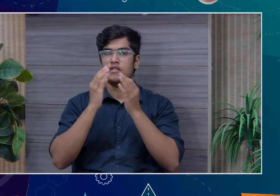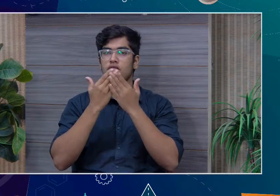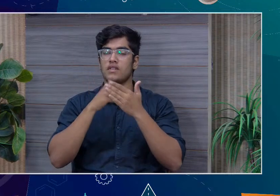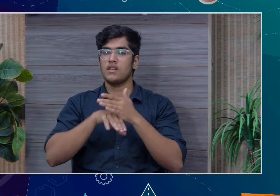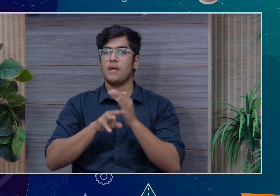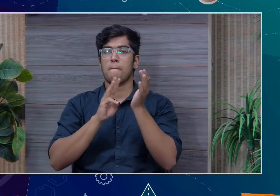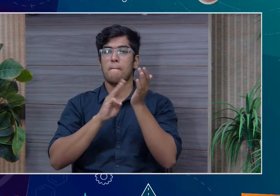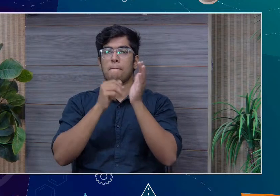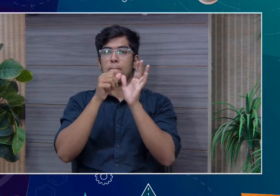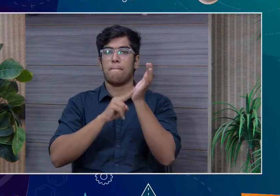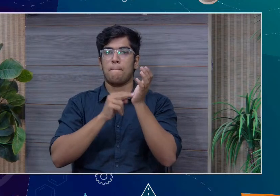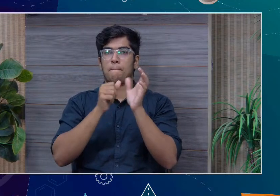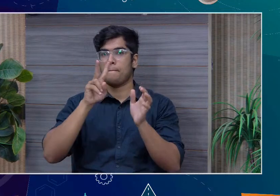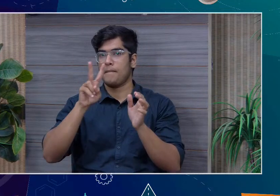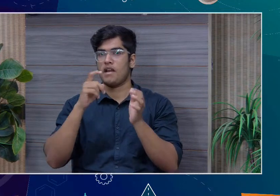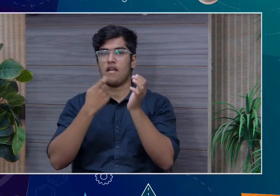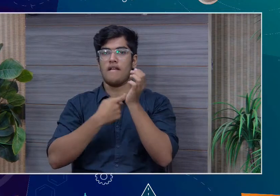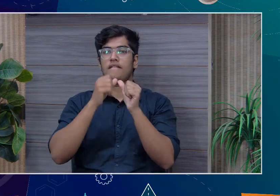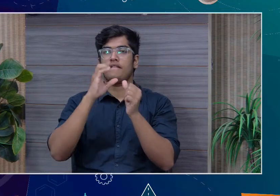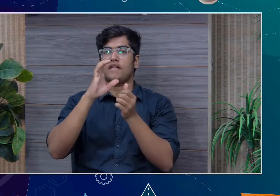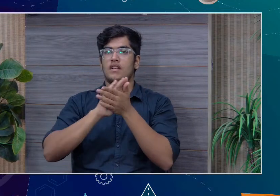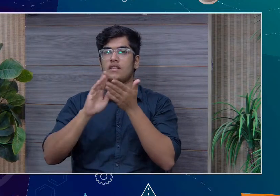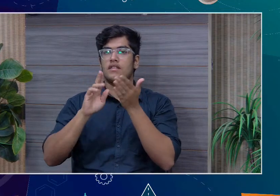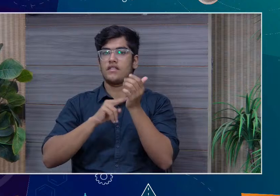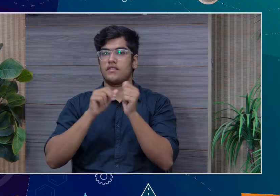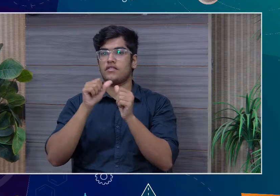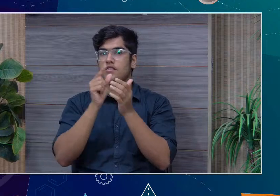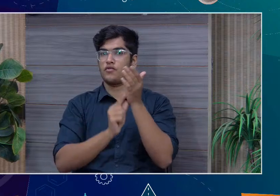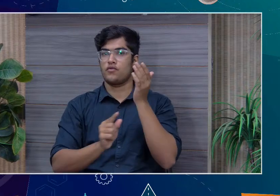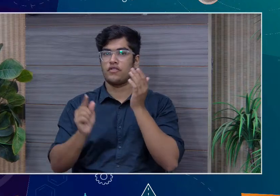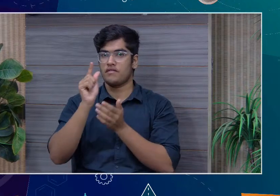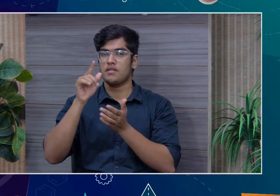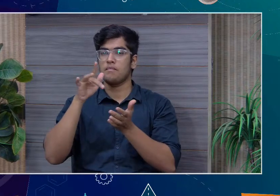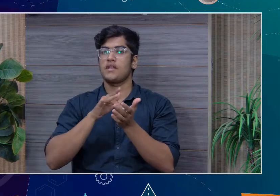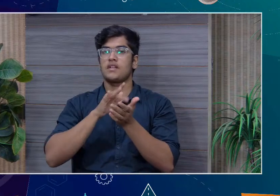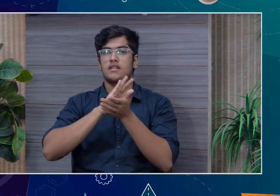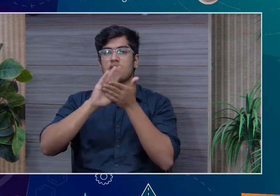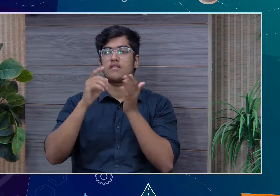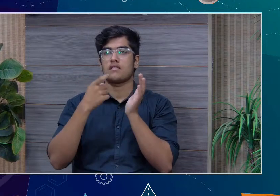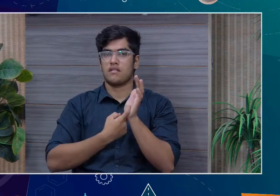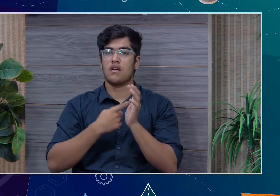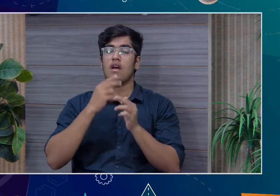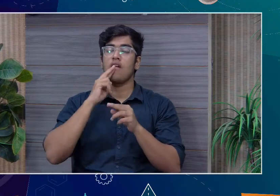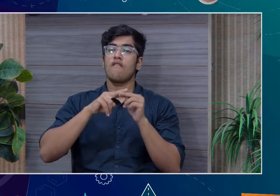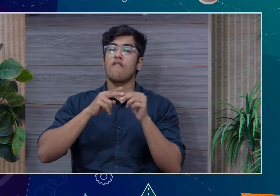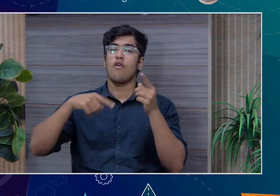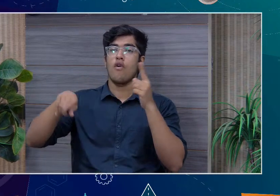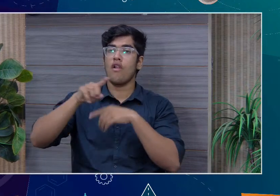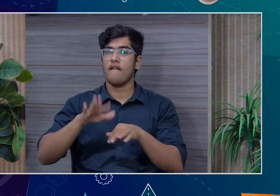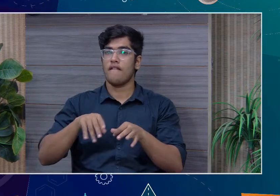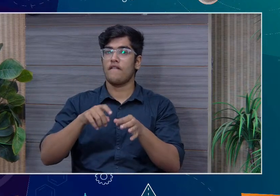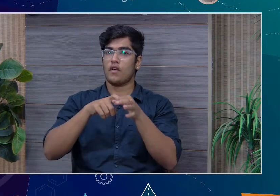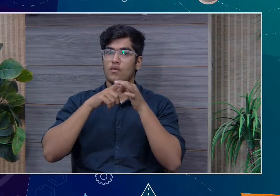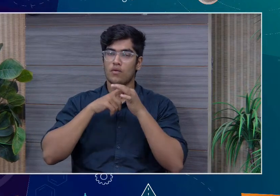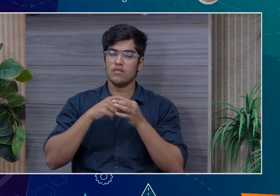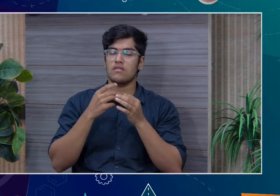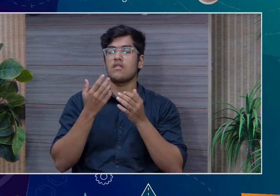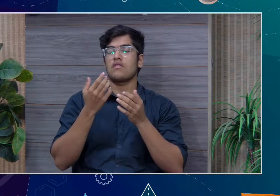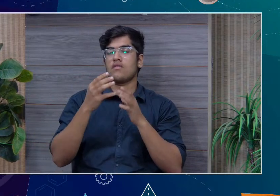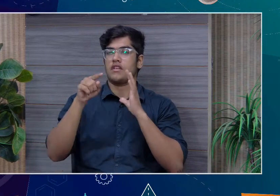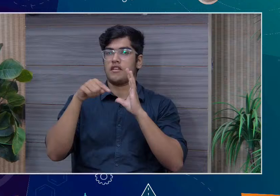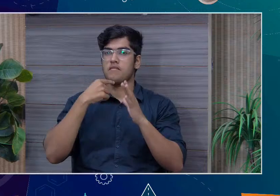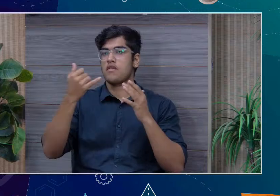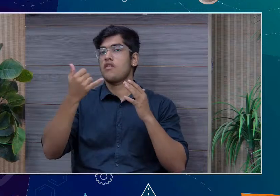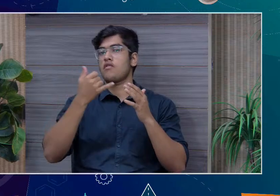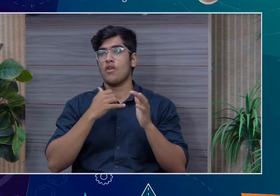Rachna University, Faridabad, Haryana. And you're more than welcome to raise your questions. You're watching us on PMeVIDYA channel